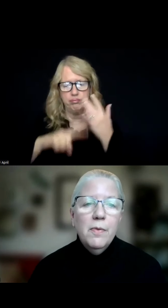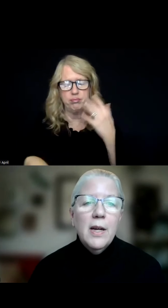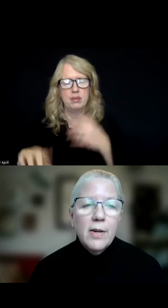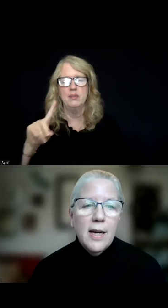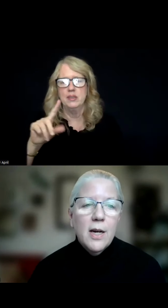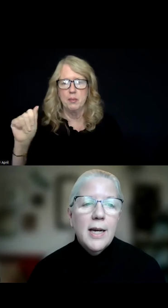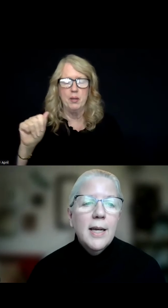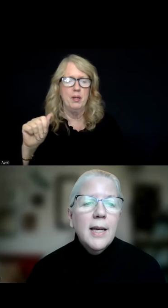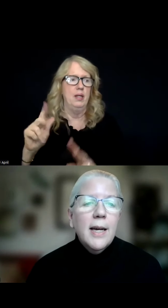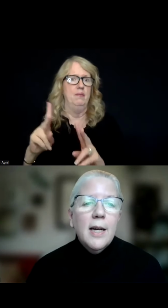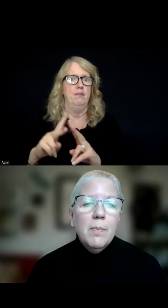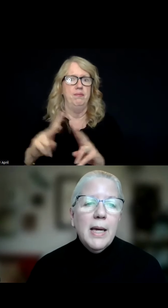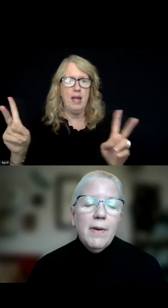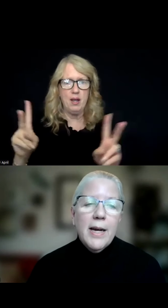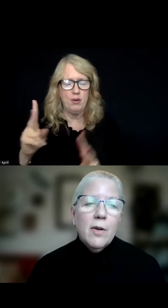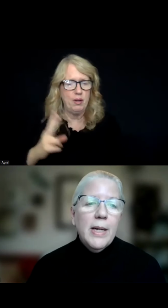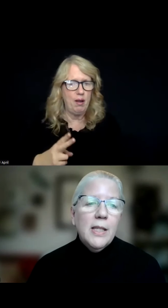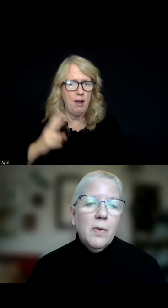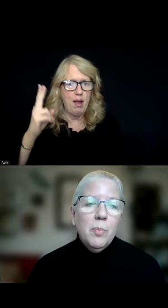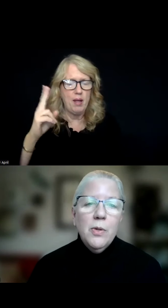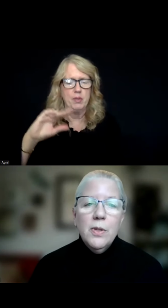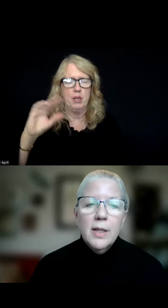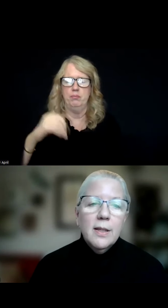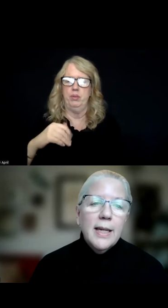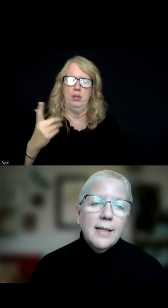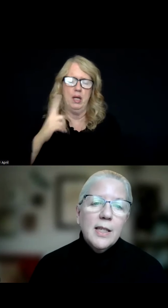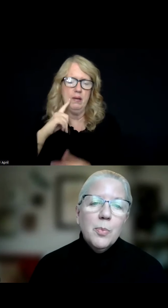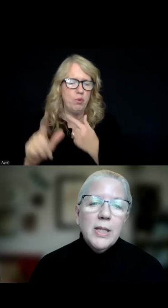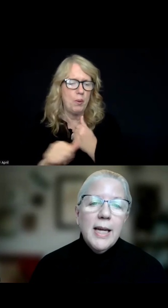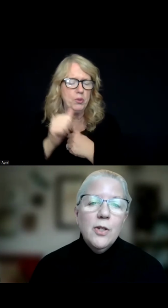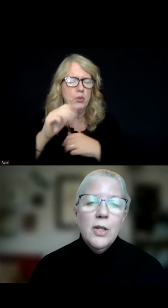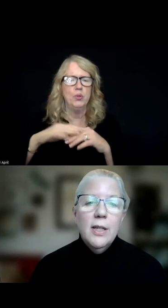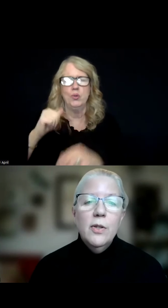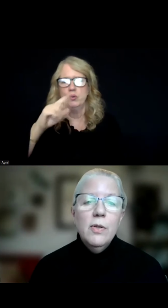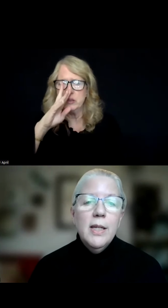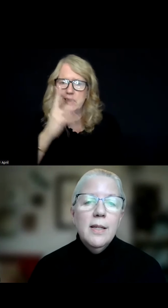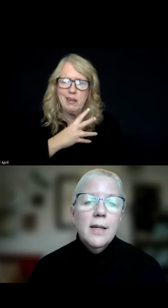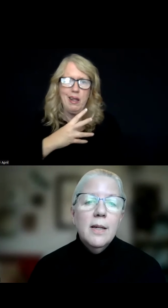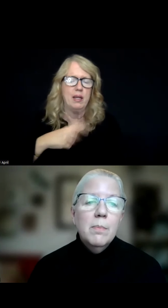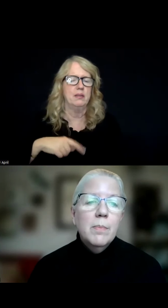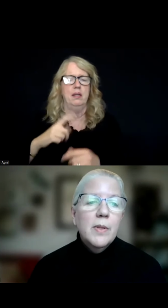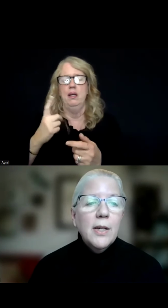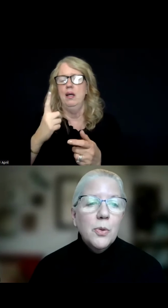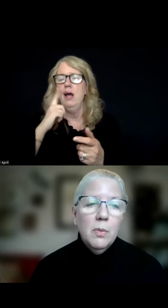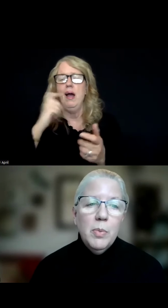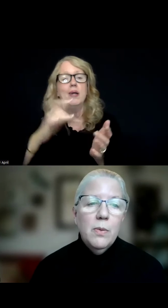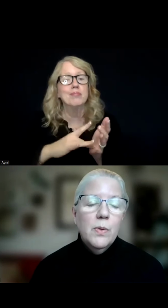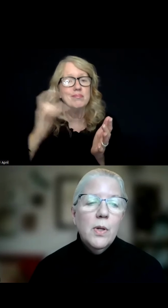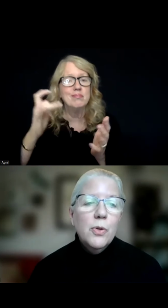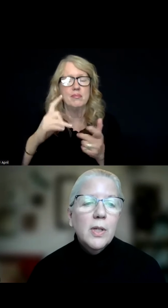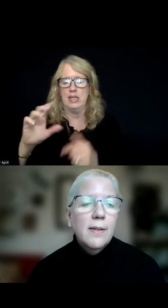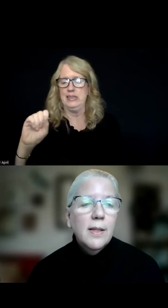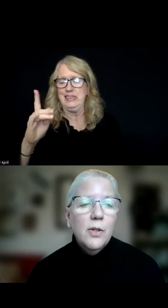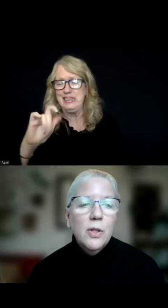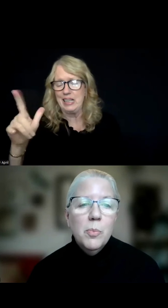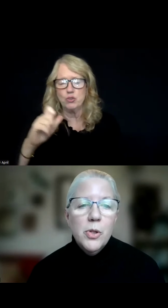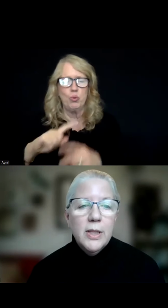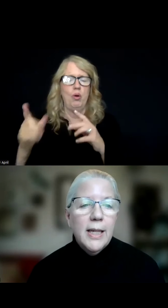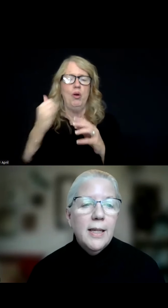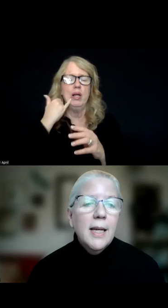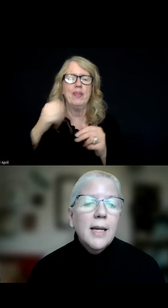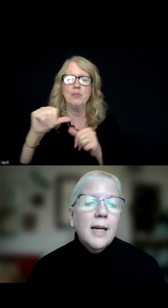also very high. They have higher rates of abuse, neglect, exploitation, including sexual abuse, social isolation,